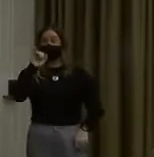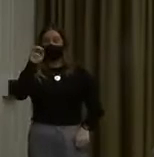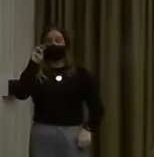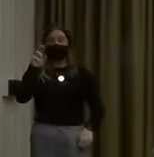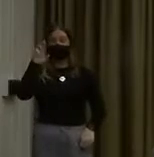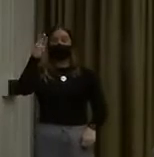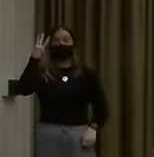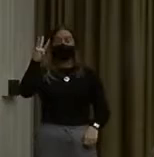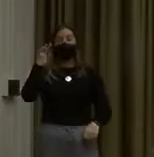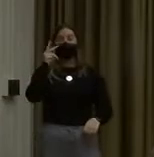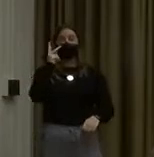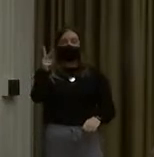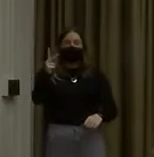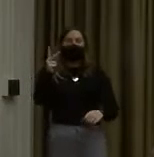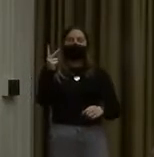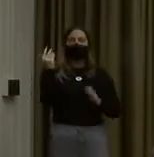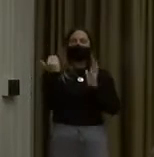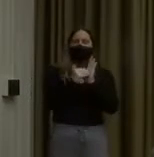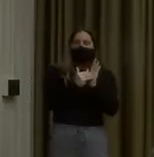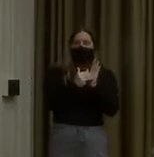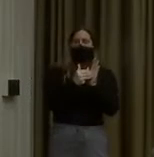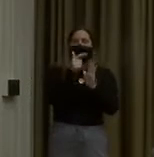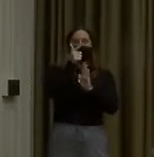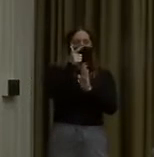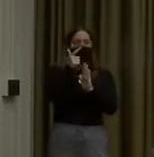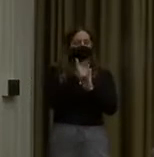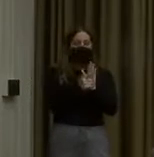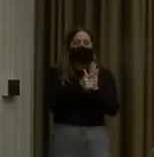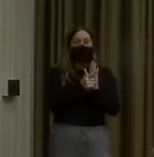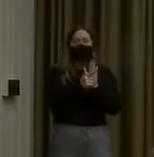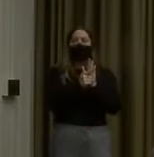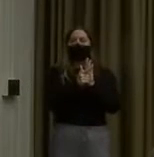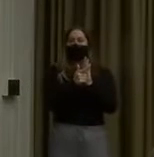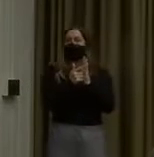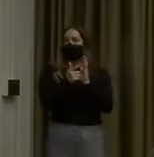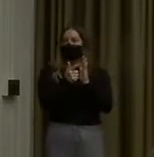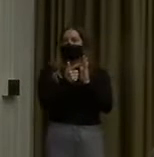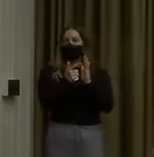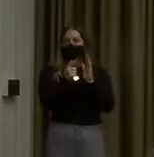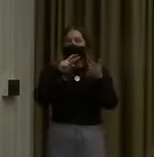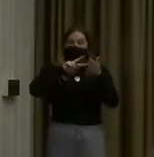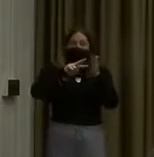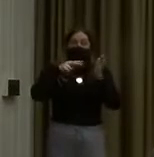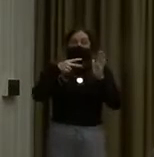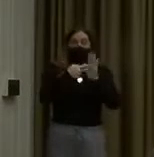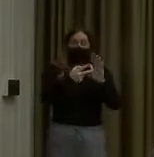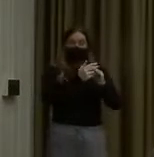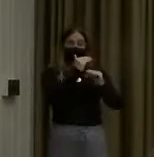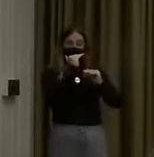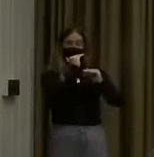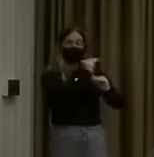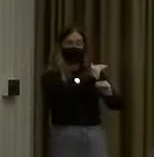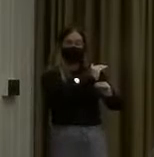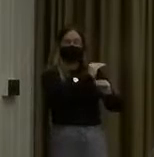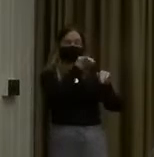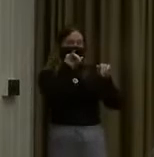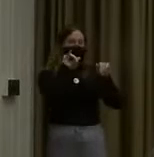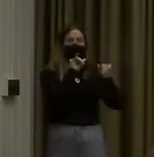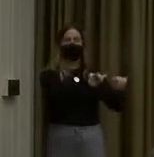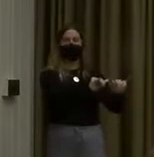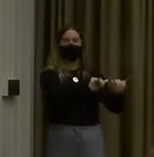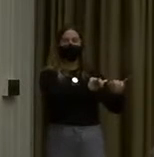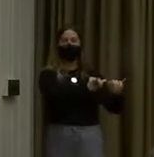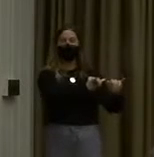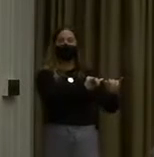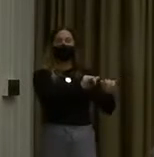And we saw the proliferation again of laws that were intended to limit these population groups from